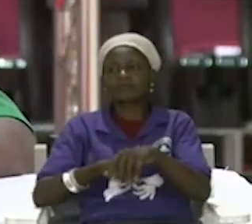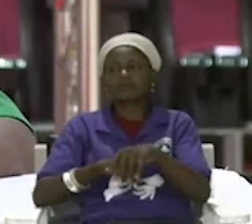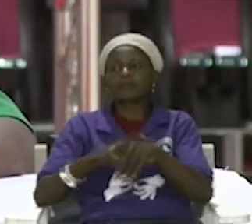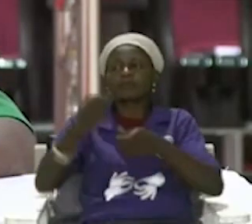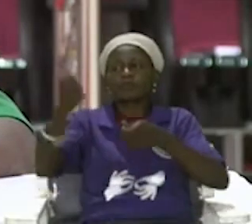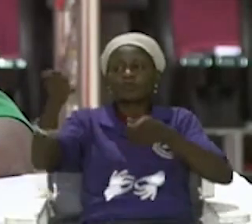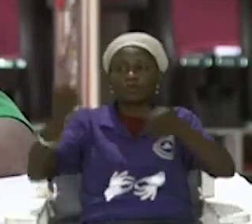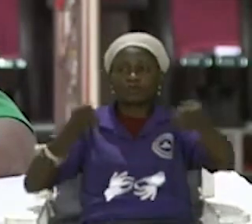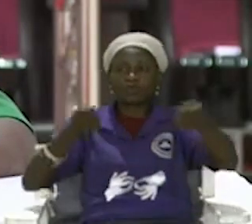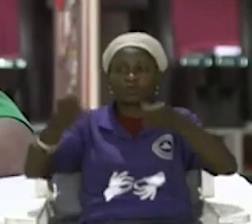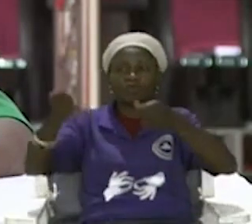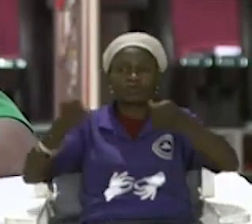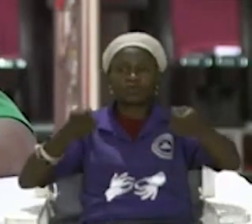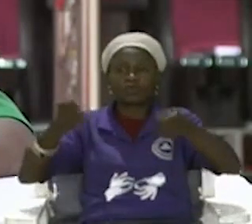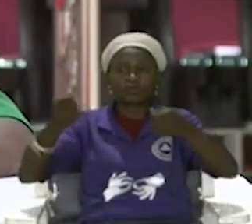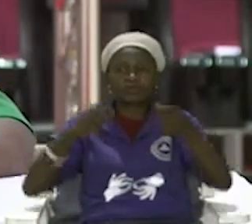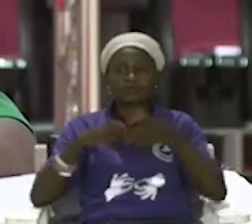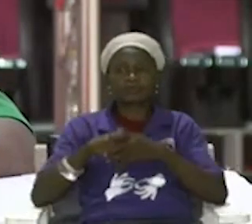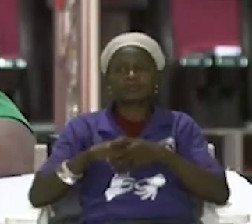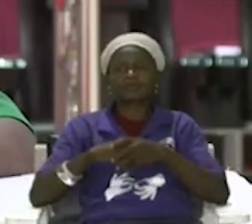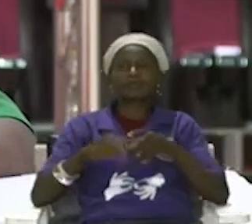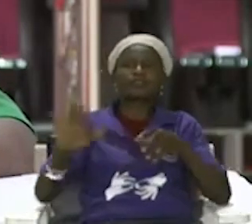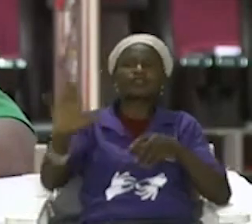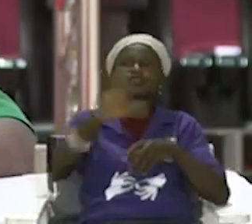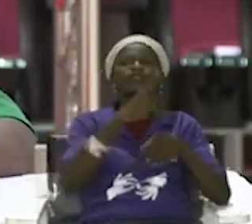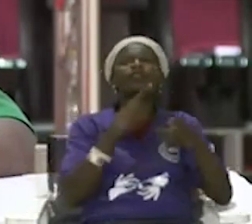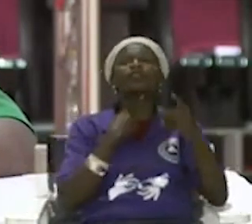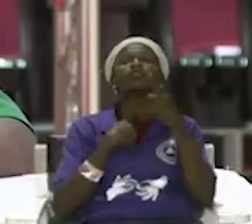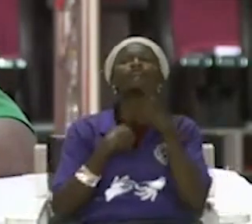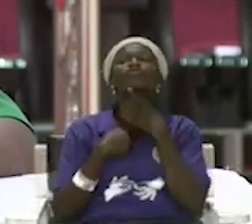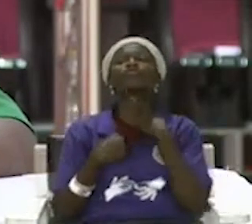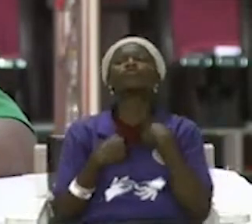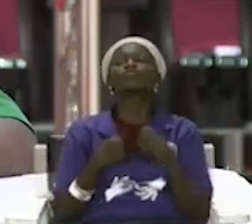Control your loss.